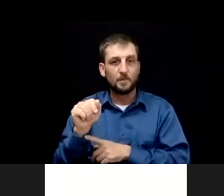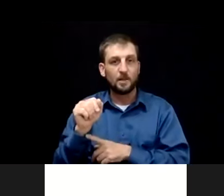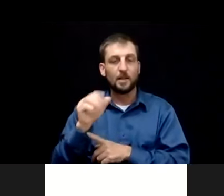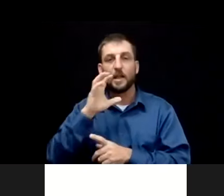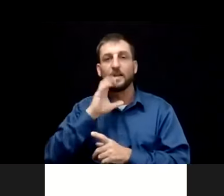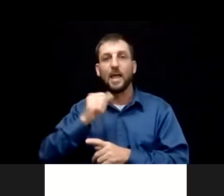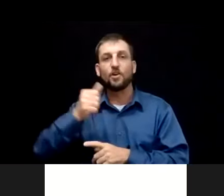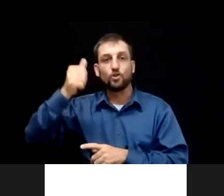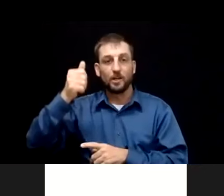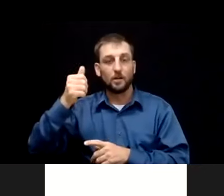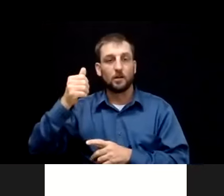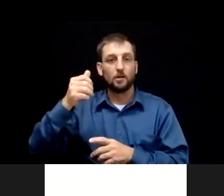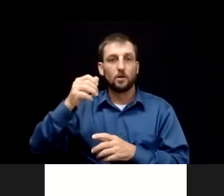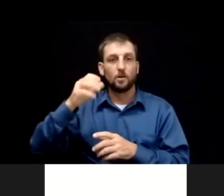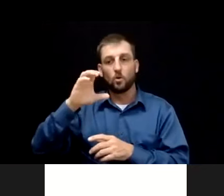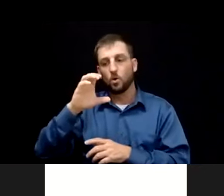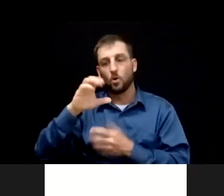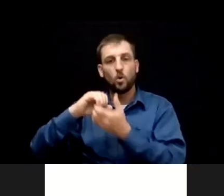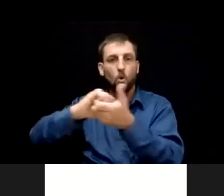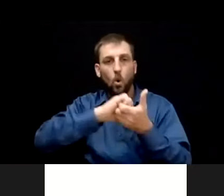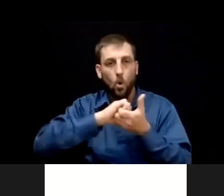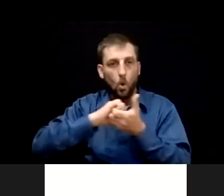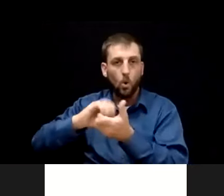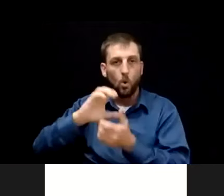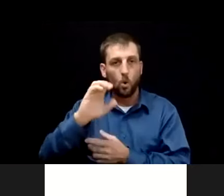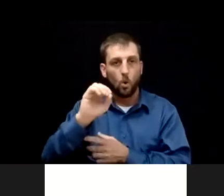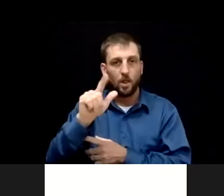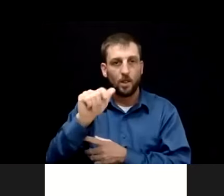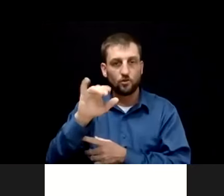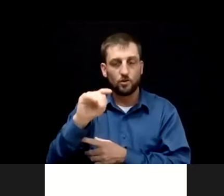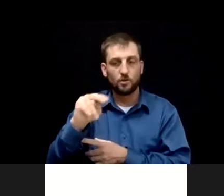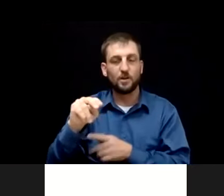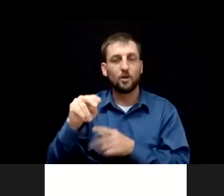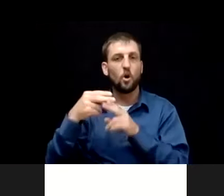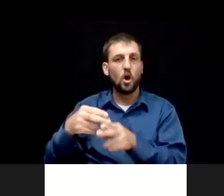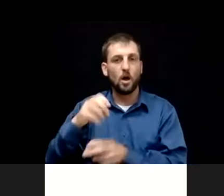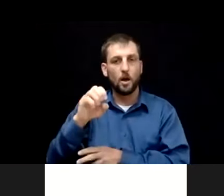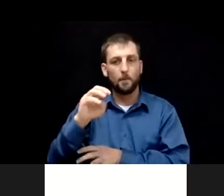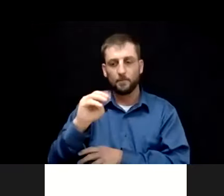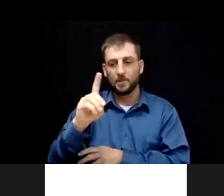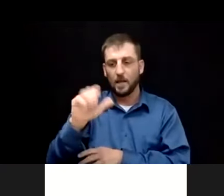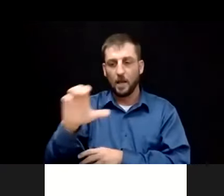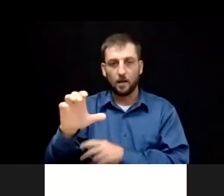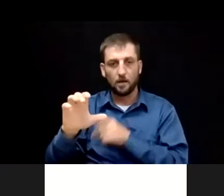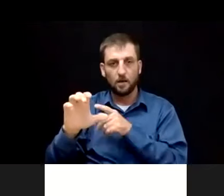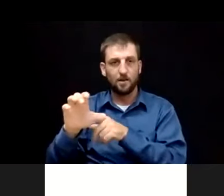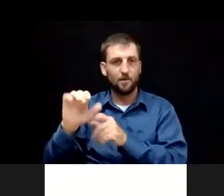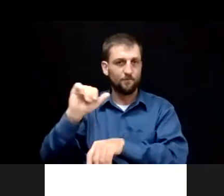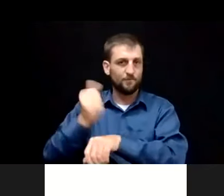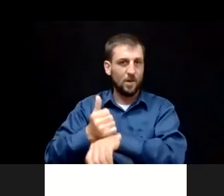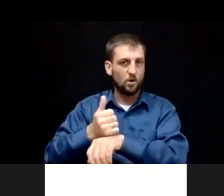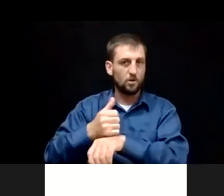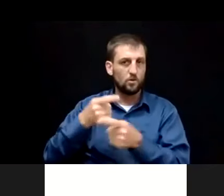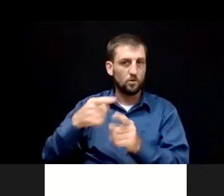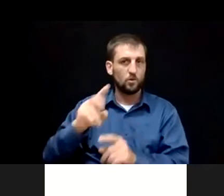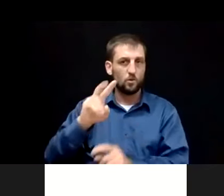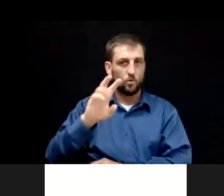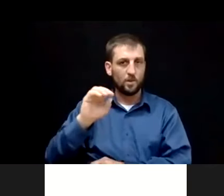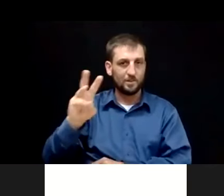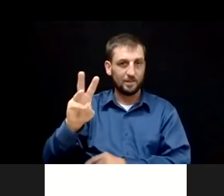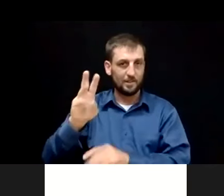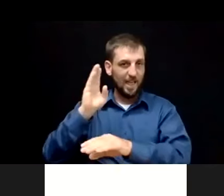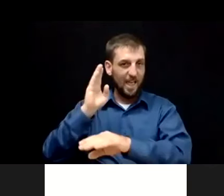Coalition. It is usually called MDAC, and that was founded in 2006 after the